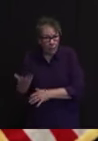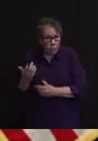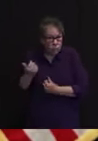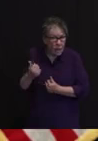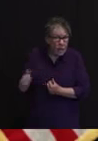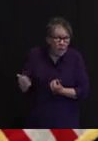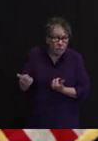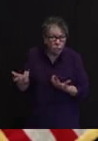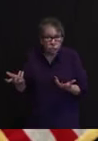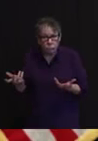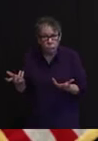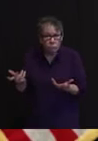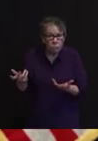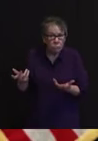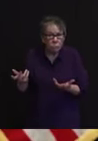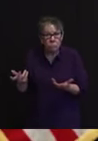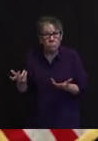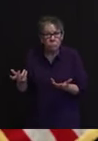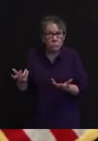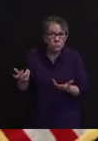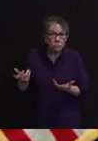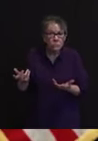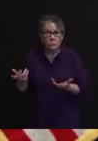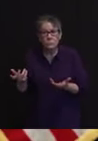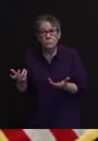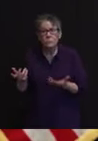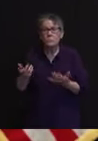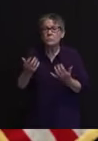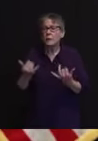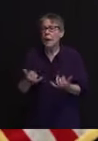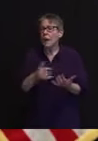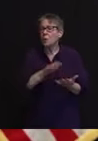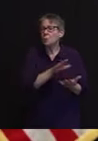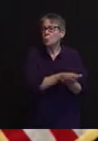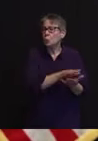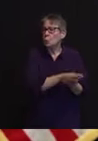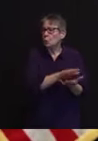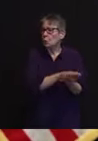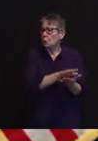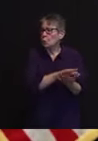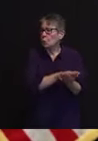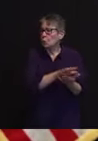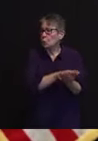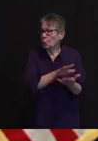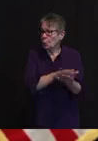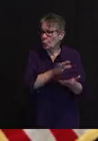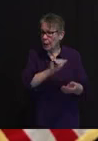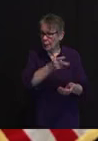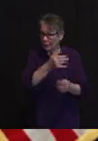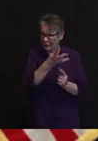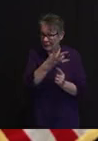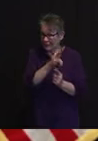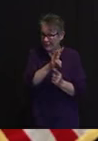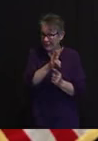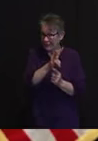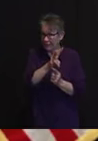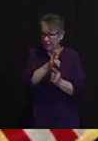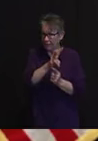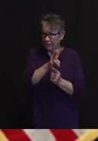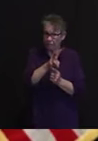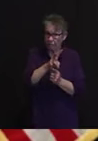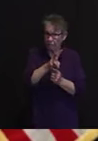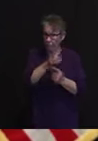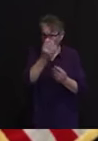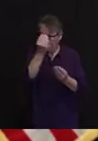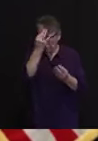people just waiting to find out. Yep. Graduations and everything. Is that a date certain you will announce something, or is there something before that, or any guidance you